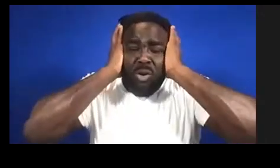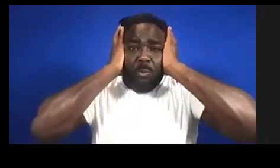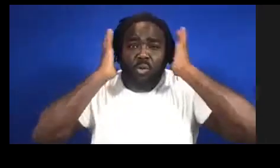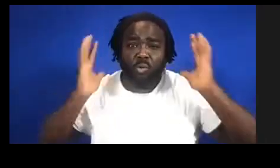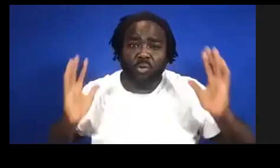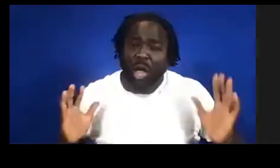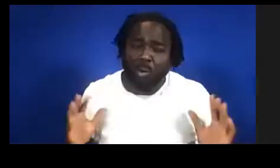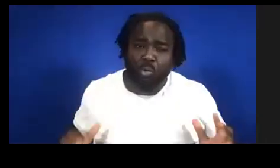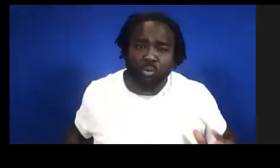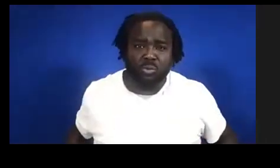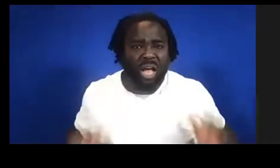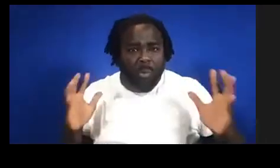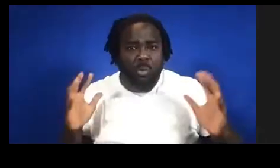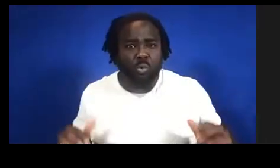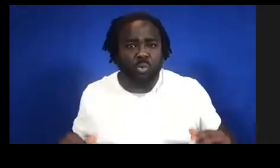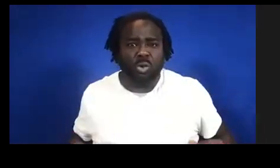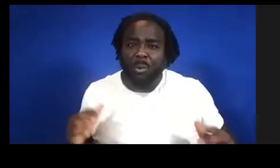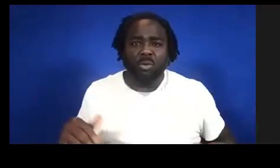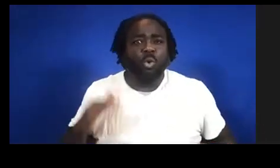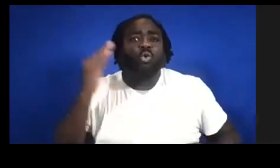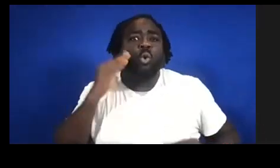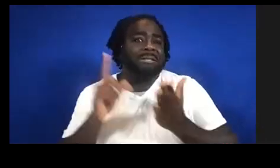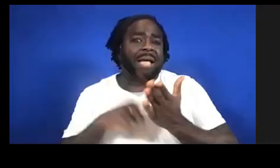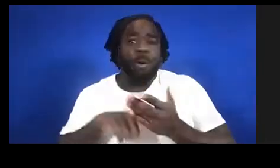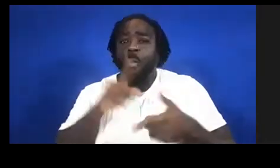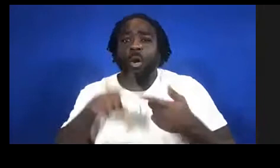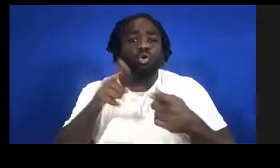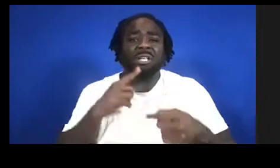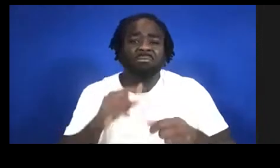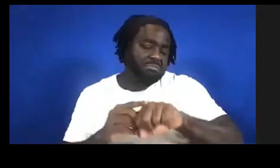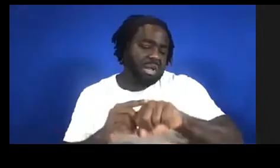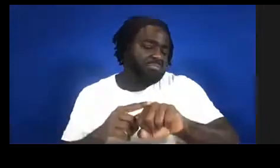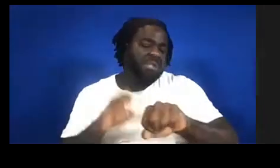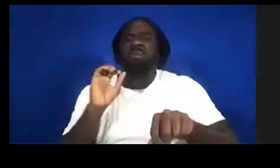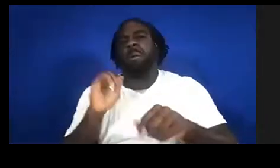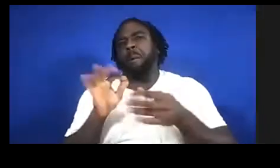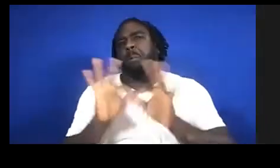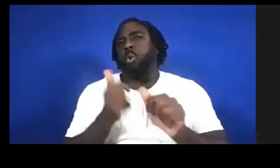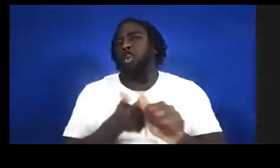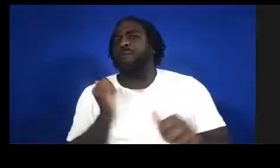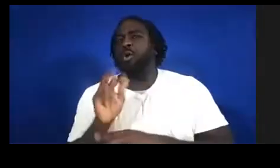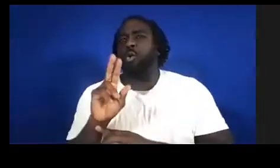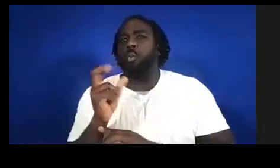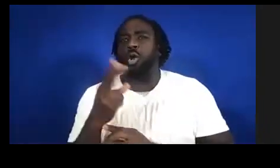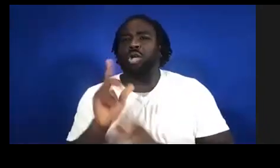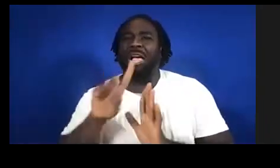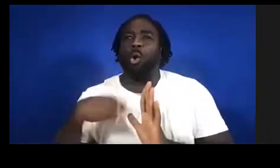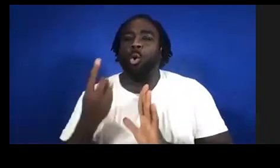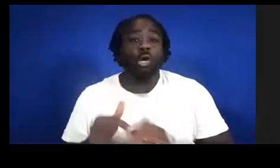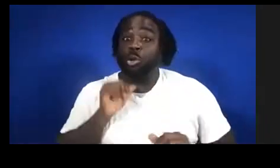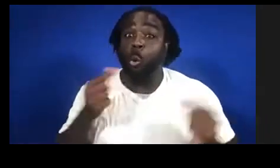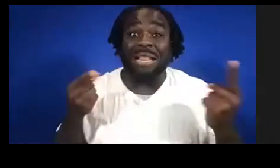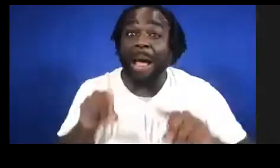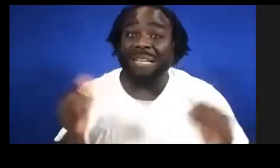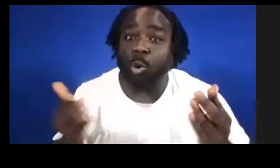traffic because it's really off the chain. Like it is ridiculous. You think,